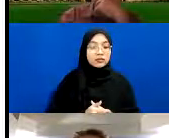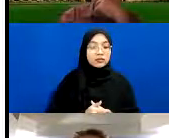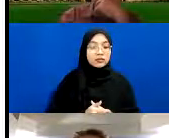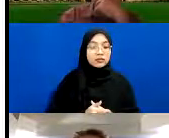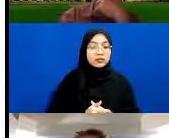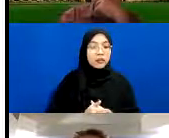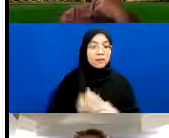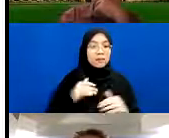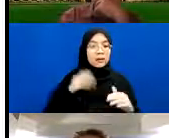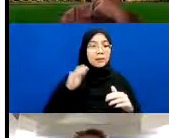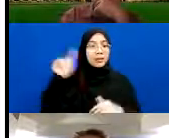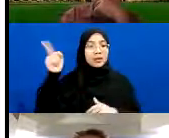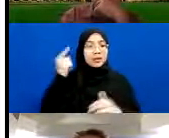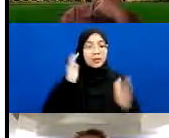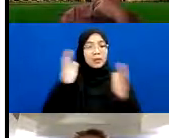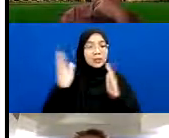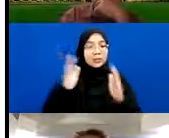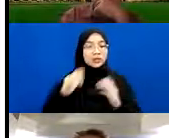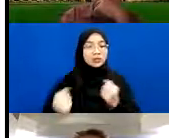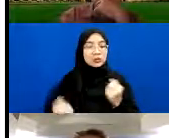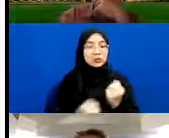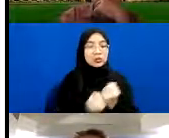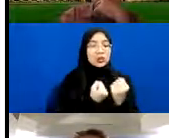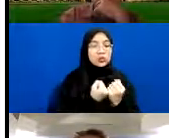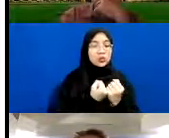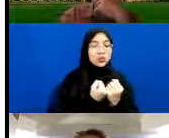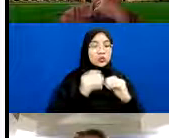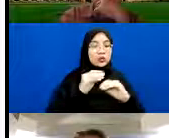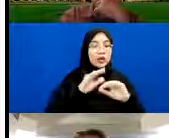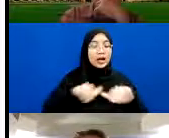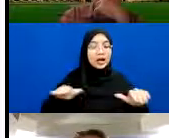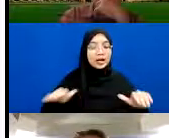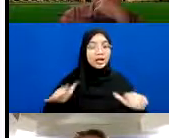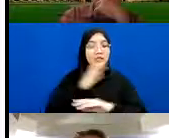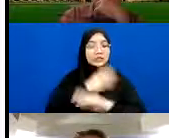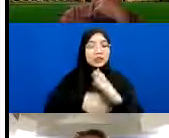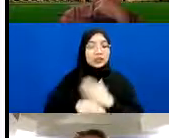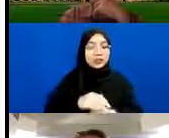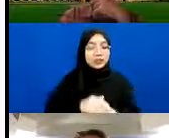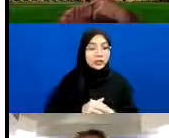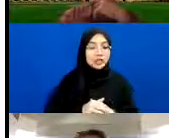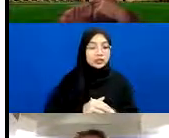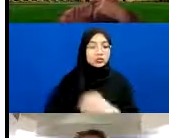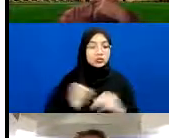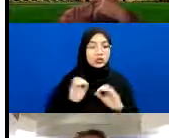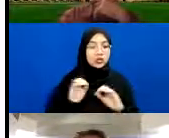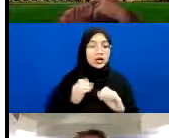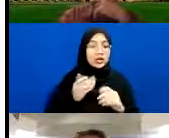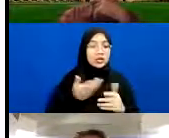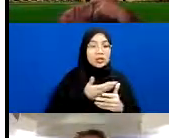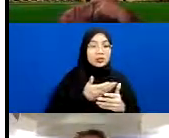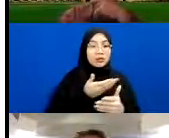with disabilities is to open the eyes of the public in changing the perception and stigma of